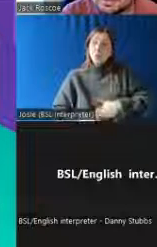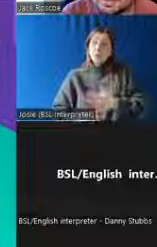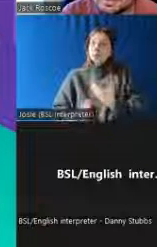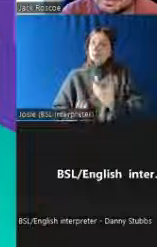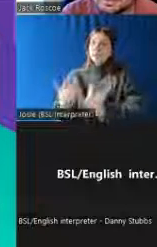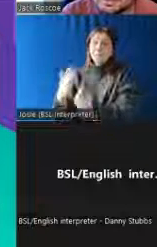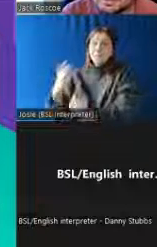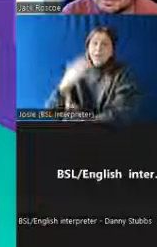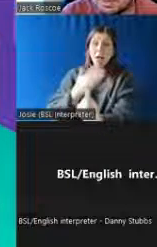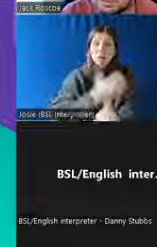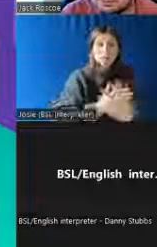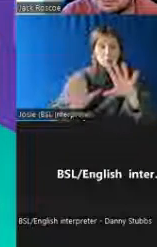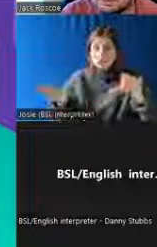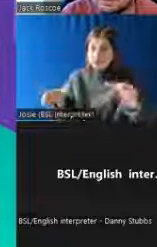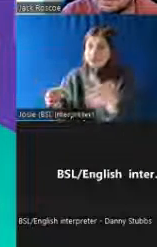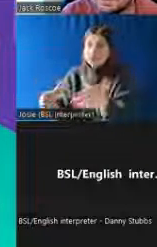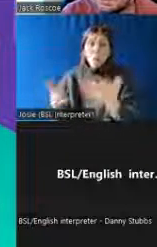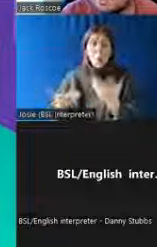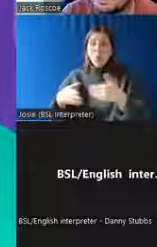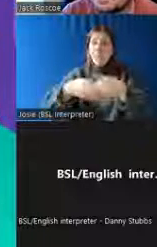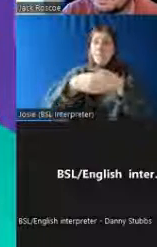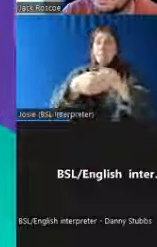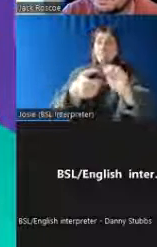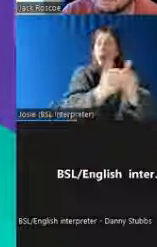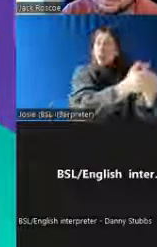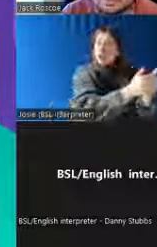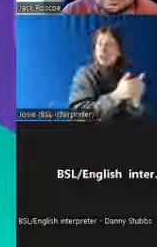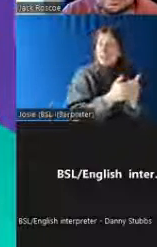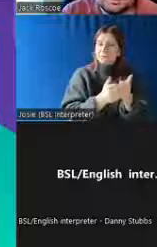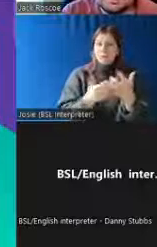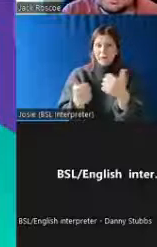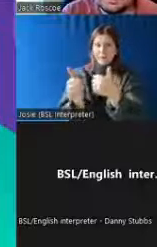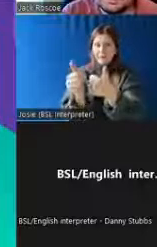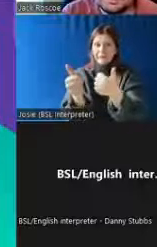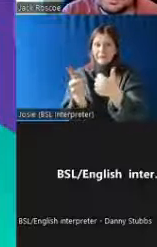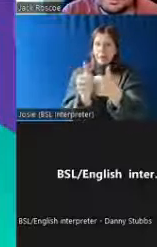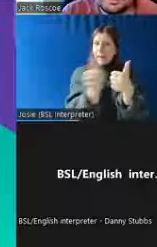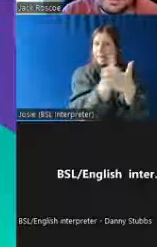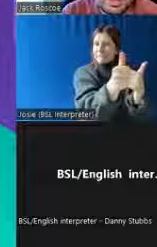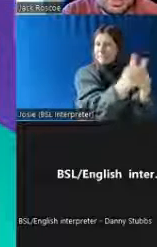together, and the measurable and perceived benefits that that brings.